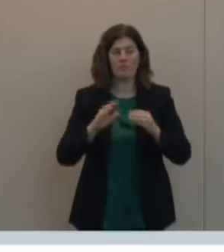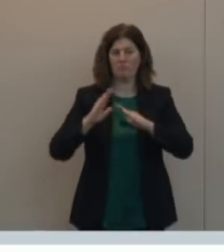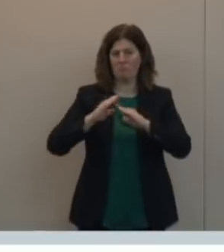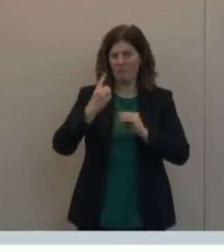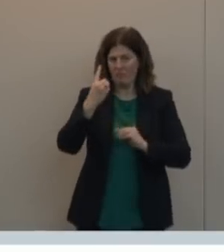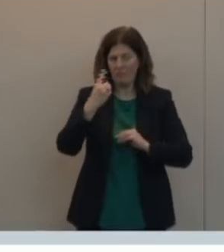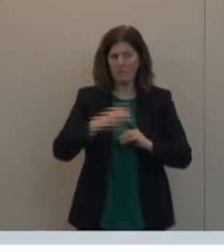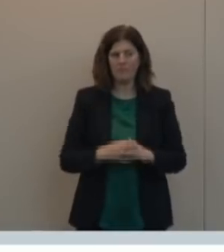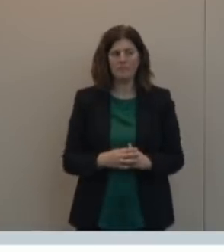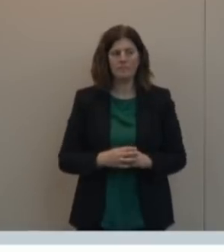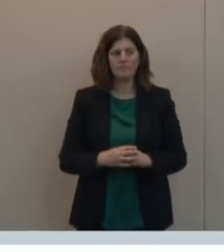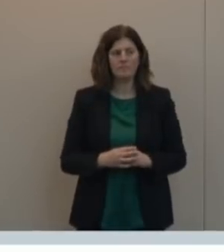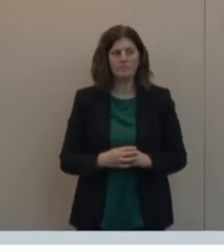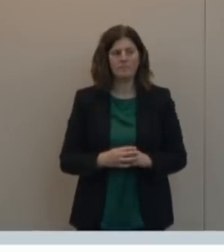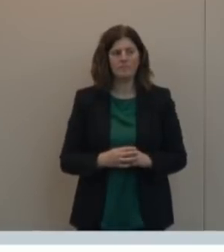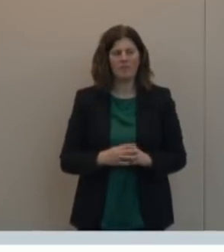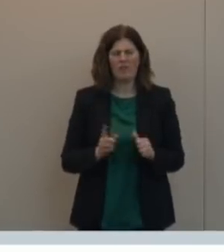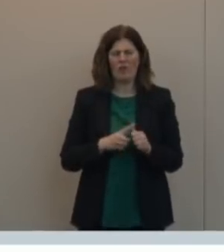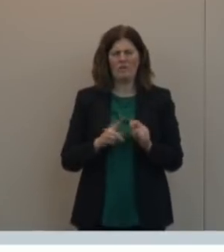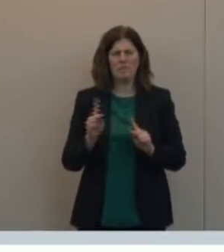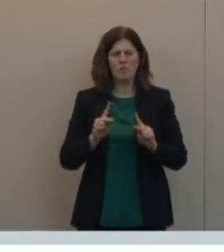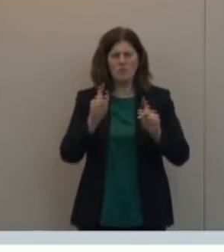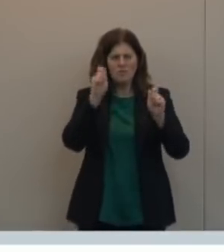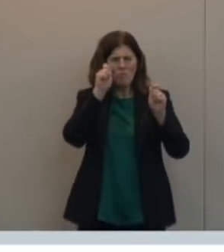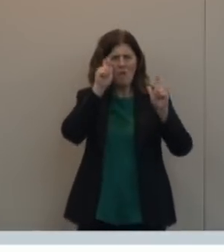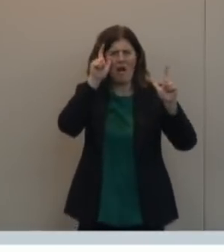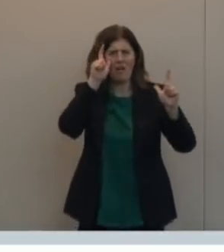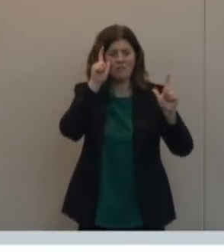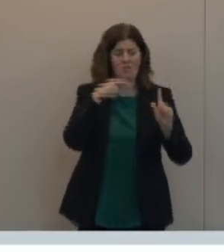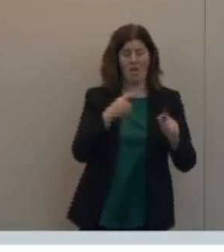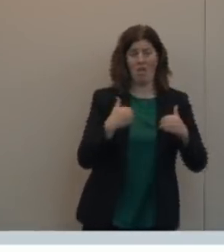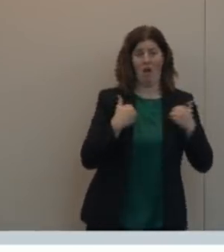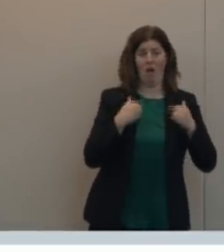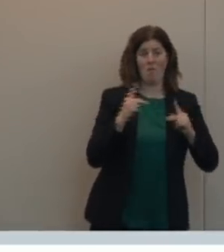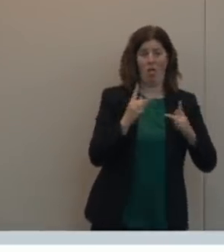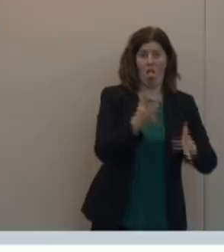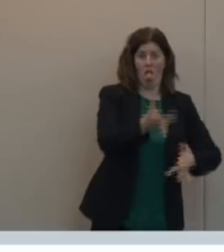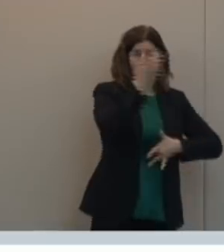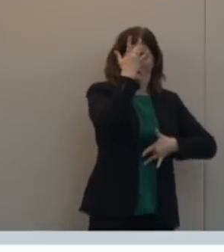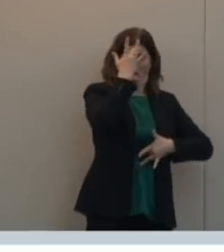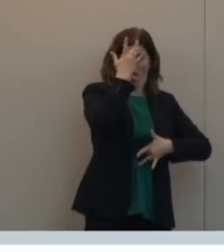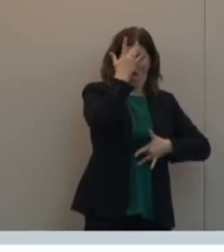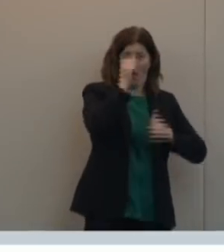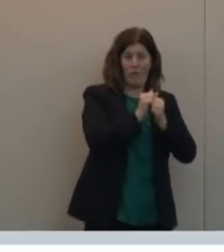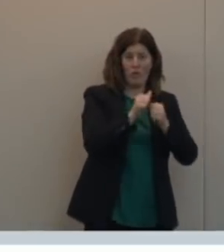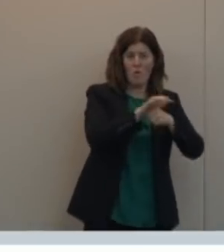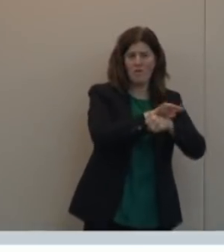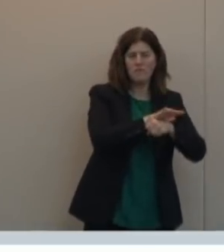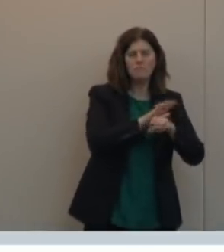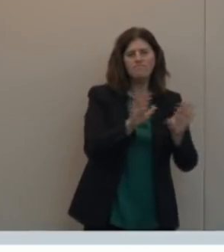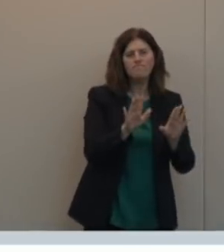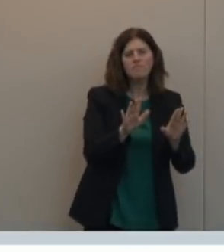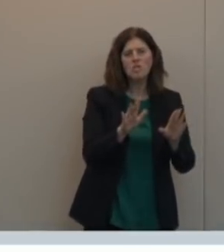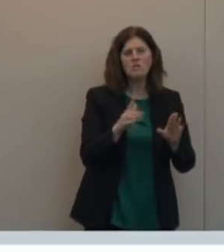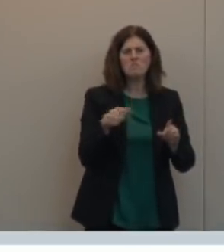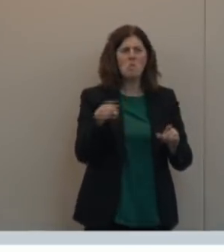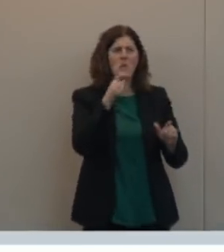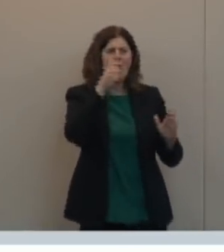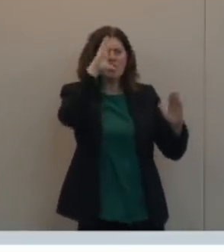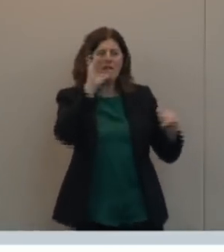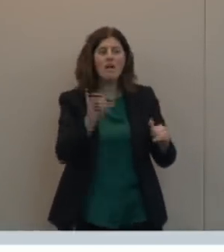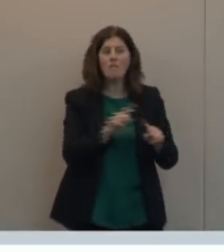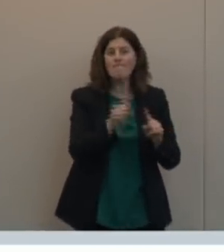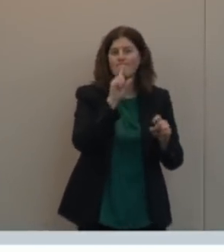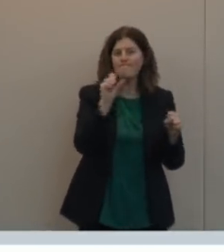that at first people were very surprised that younger people were getting COVID infections. They were not expecting that, but